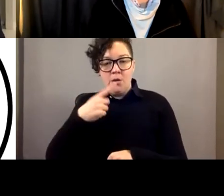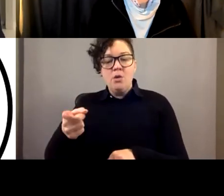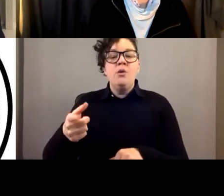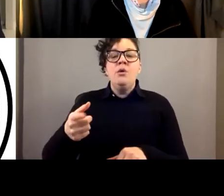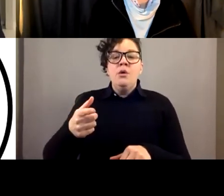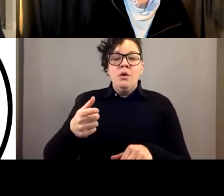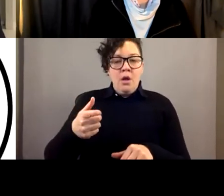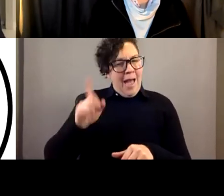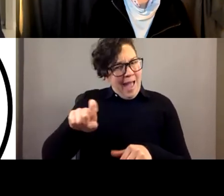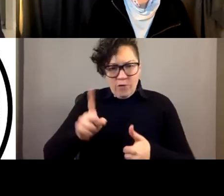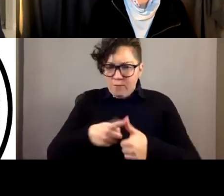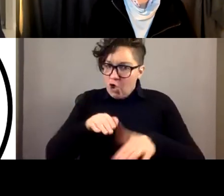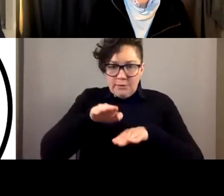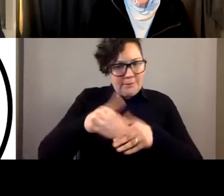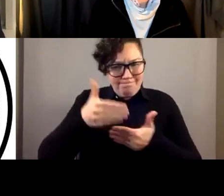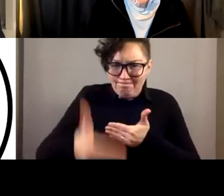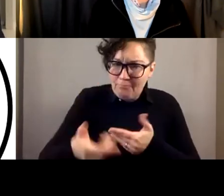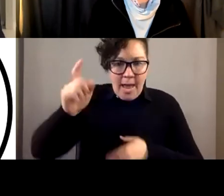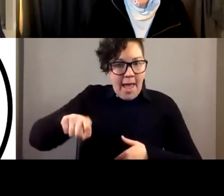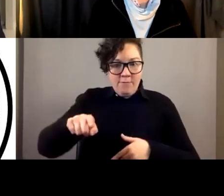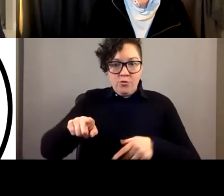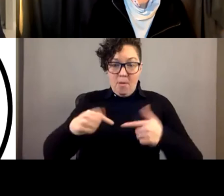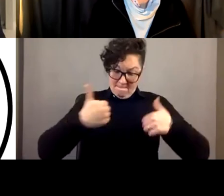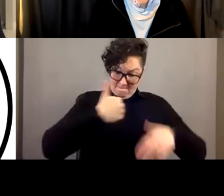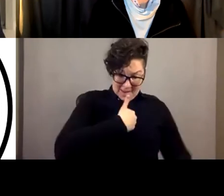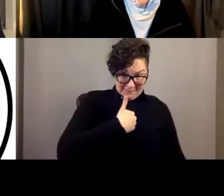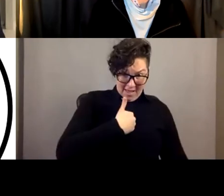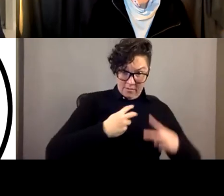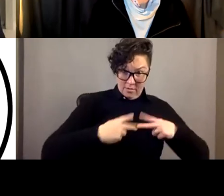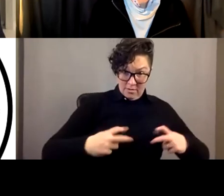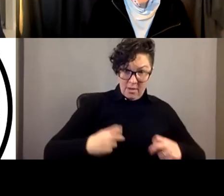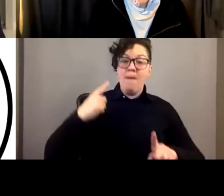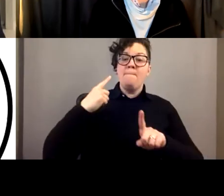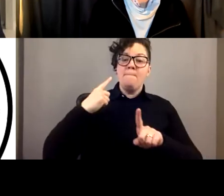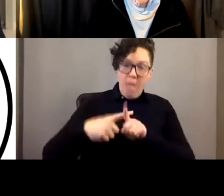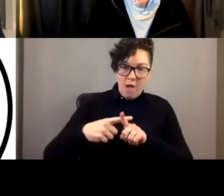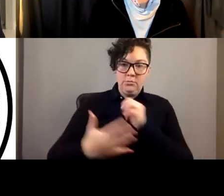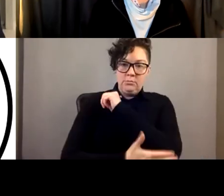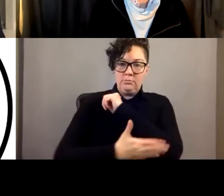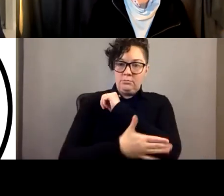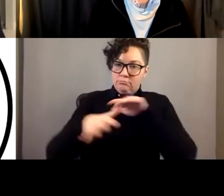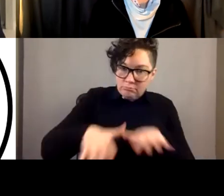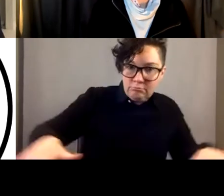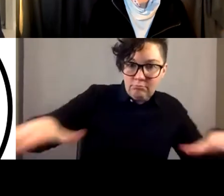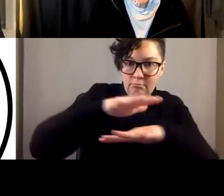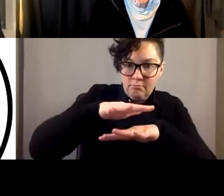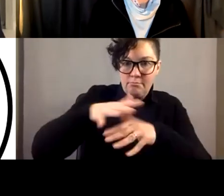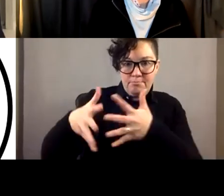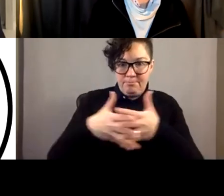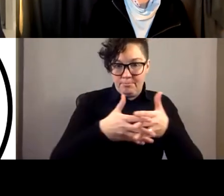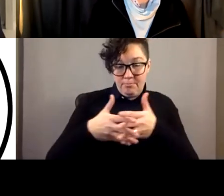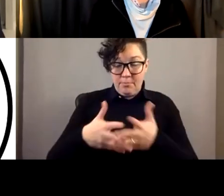must all do as individuals and then as a nation. So I think that those things might not solve the